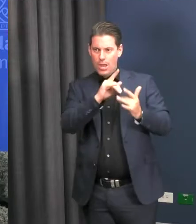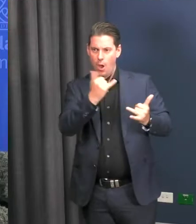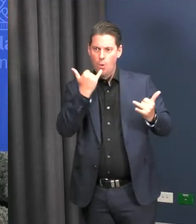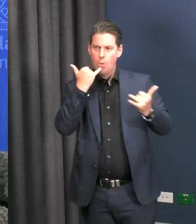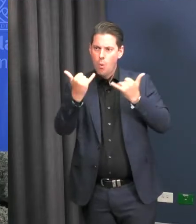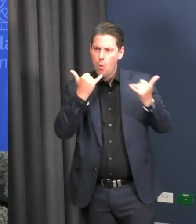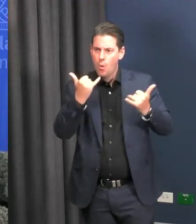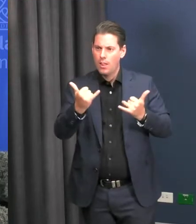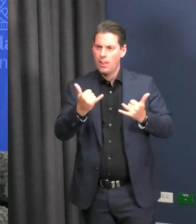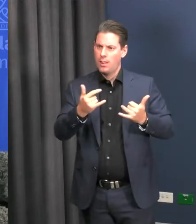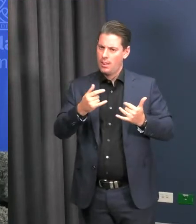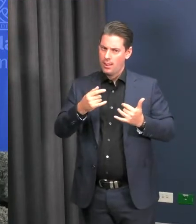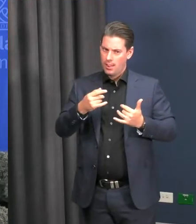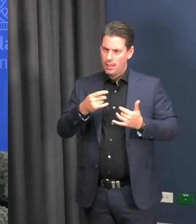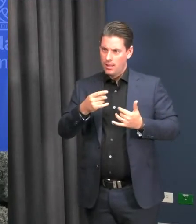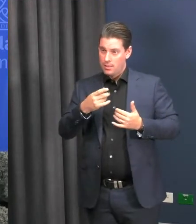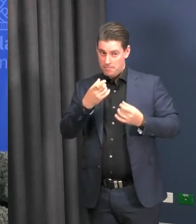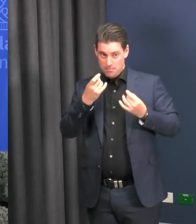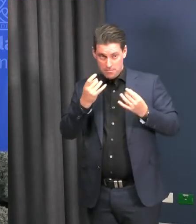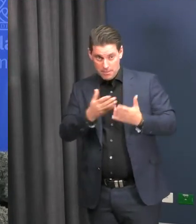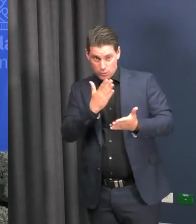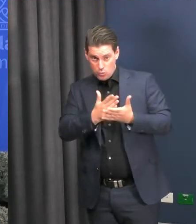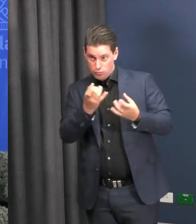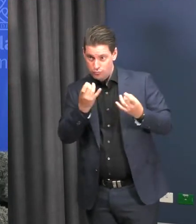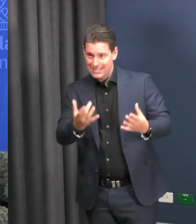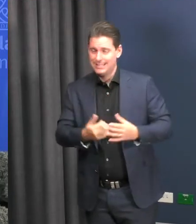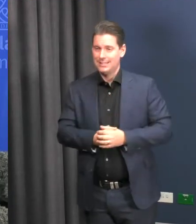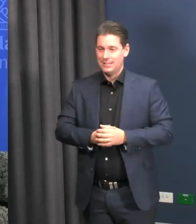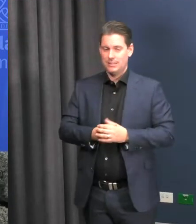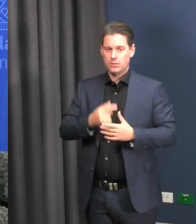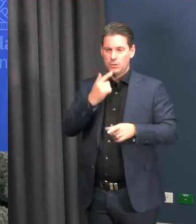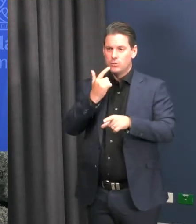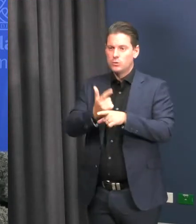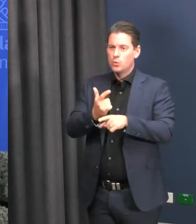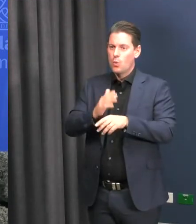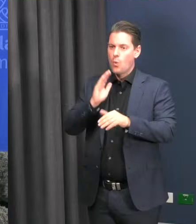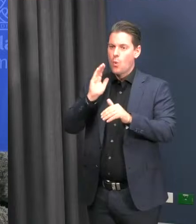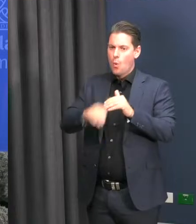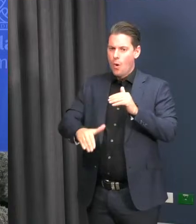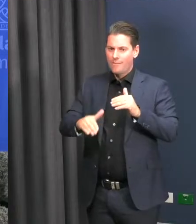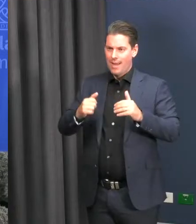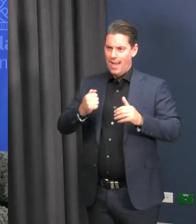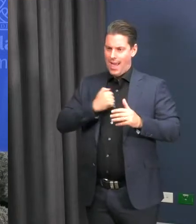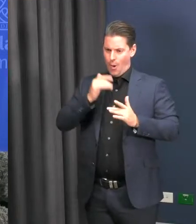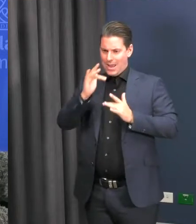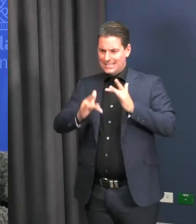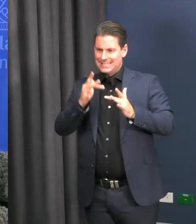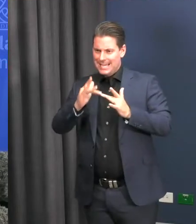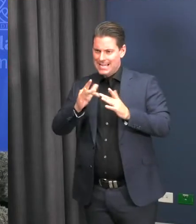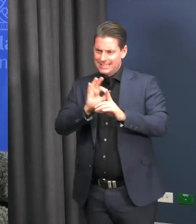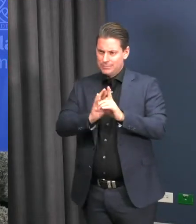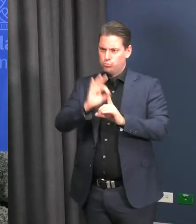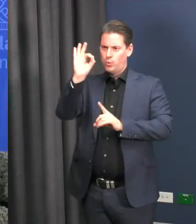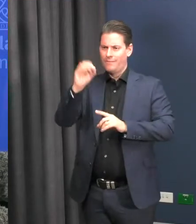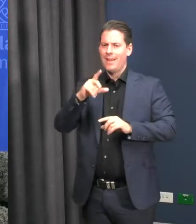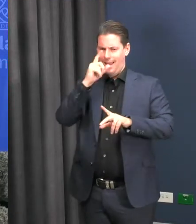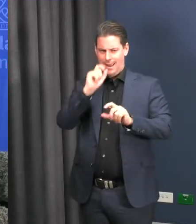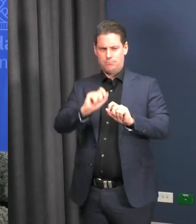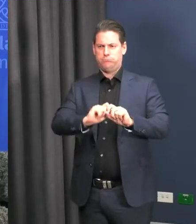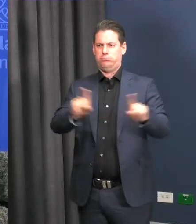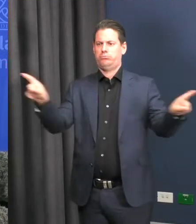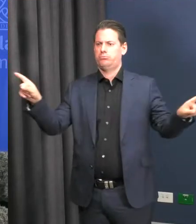power. We've spoken about increasing the bandwidth capacity for bulk messages to go out. But here's a snapshot of some of the things